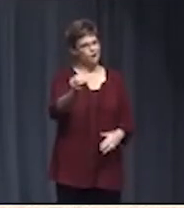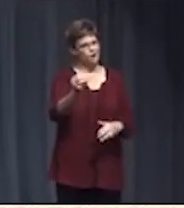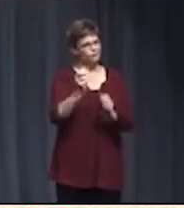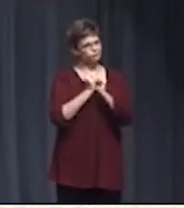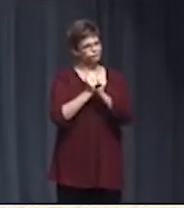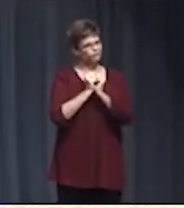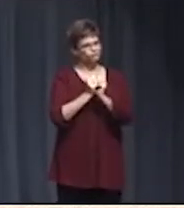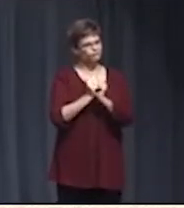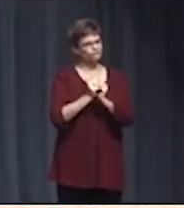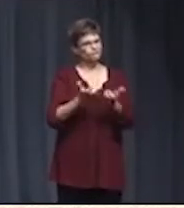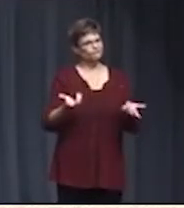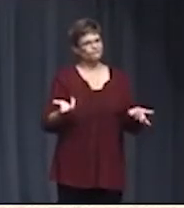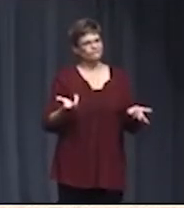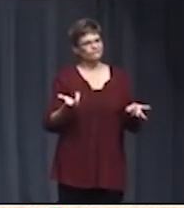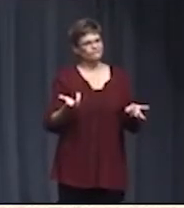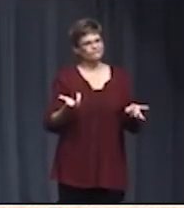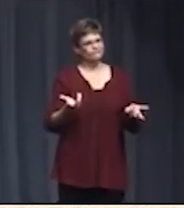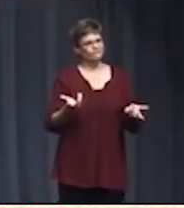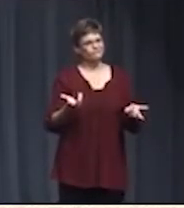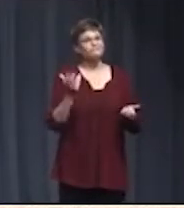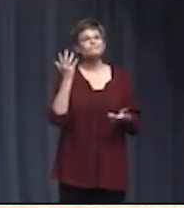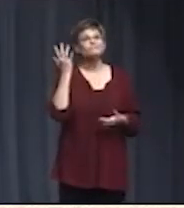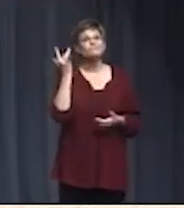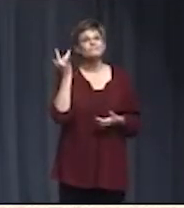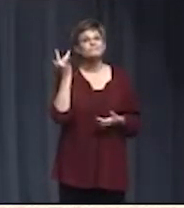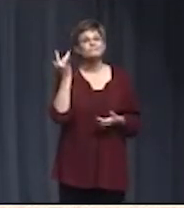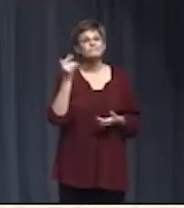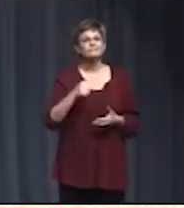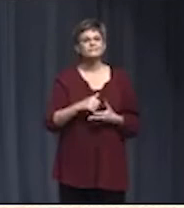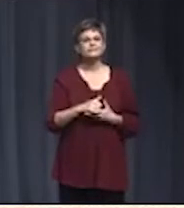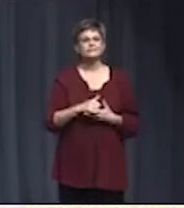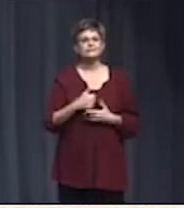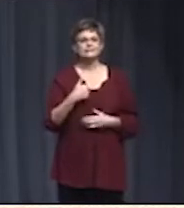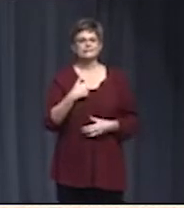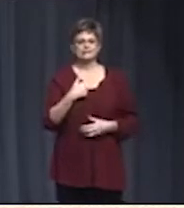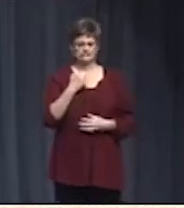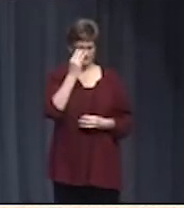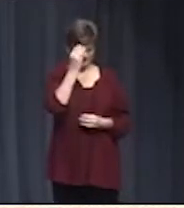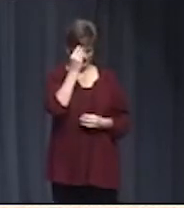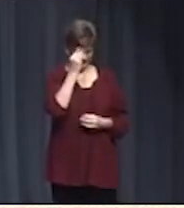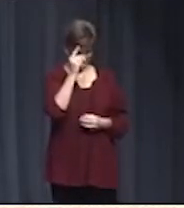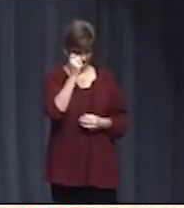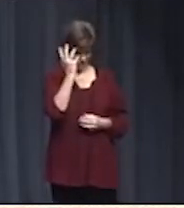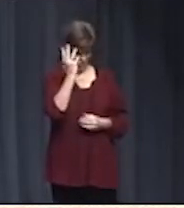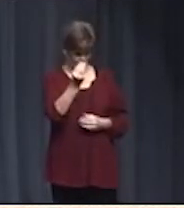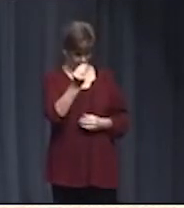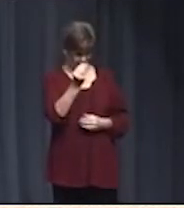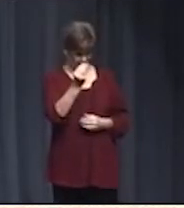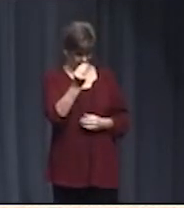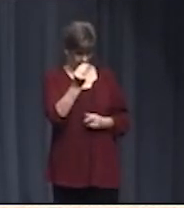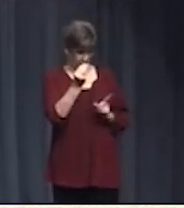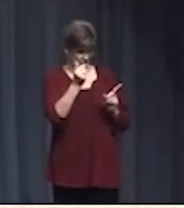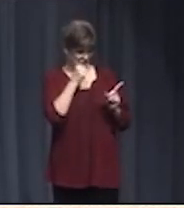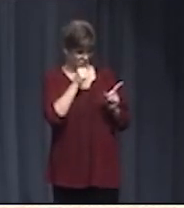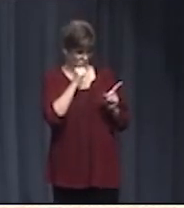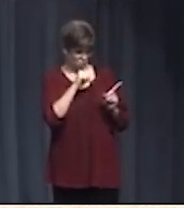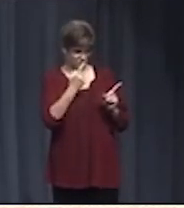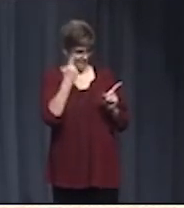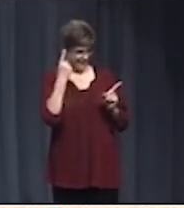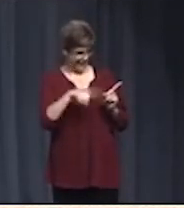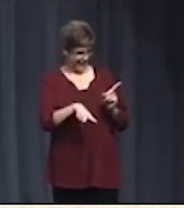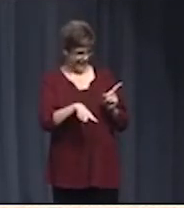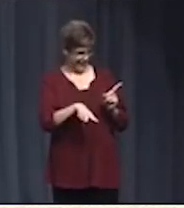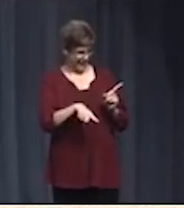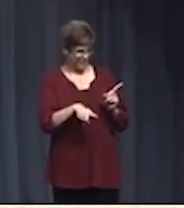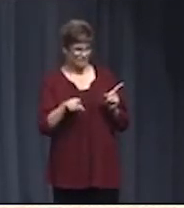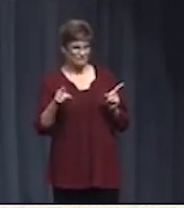out. And the reason was because I'm like, if I had to go out with this girl, and something goes wrong, this